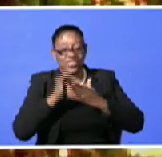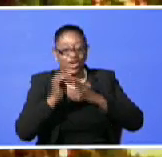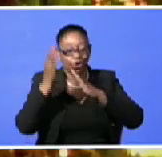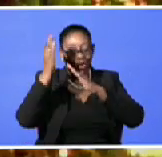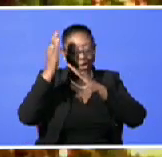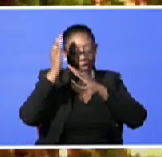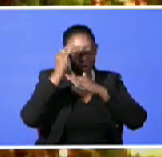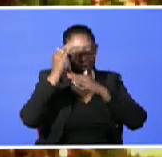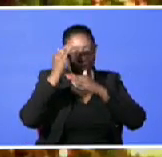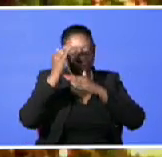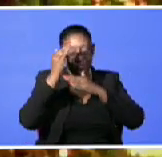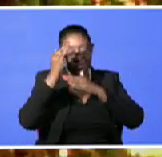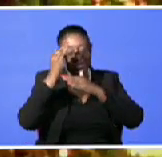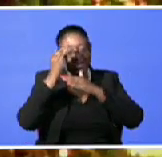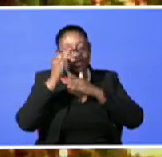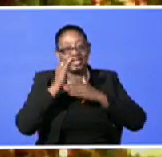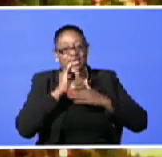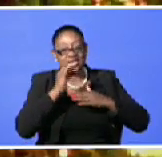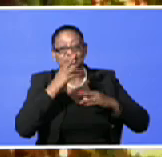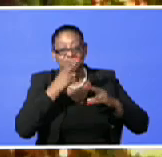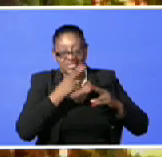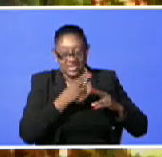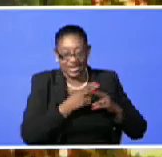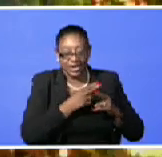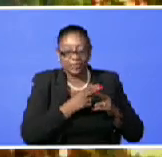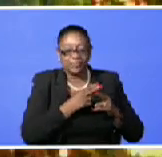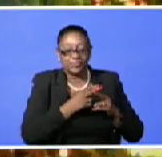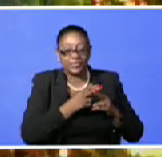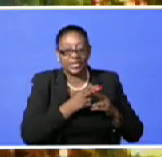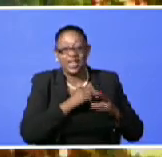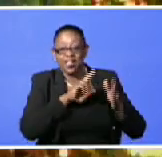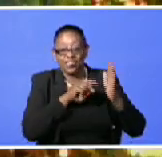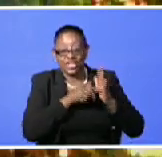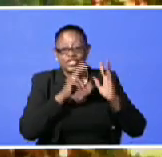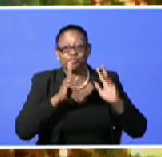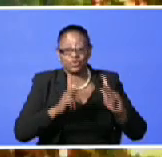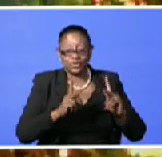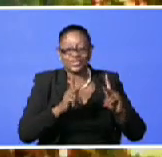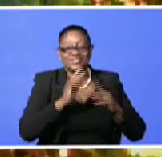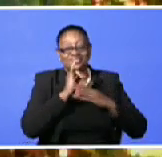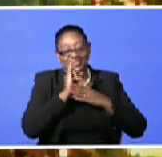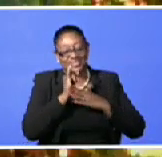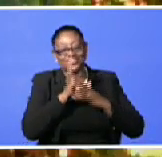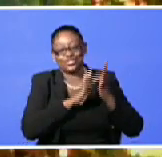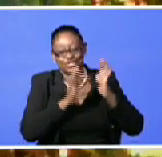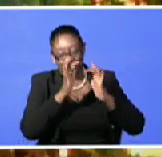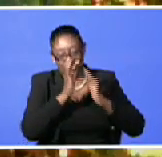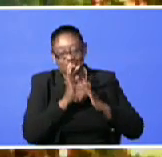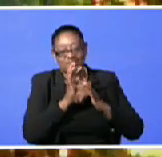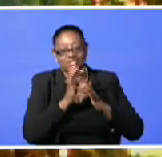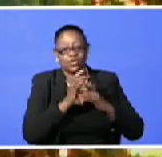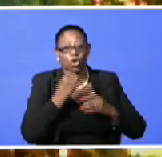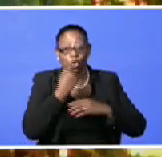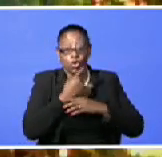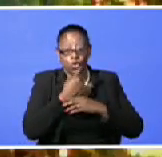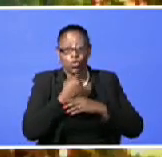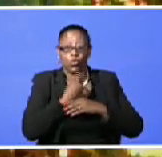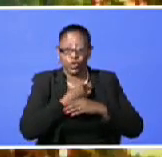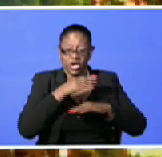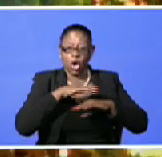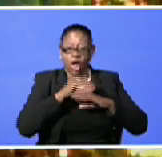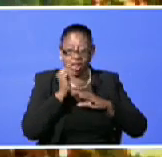hope has a name, this name, and this person is Jesus Christ, whom we also